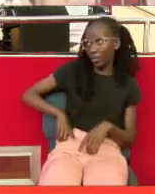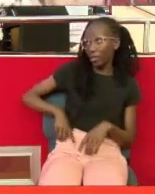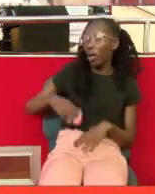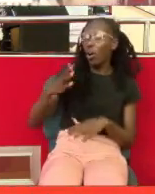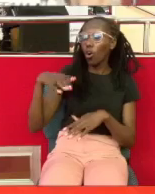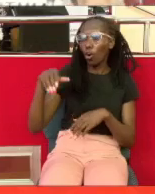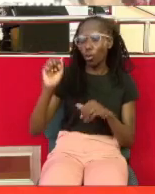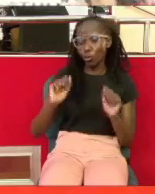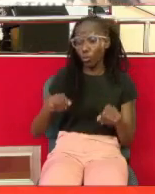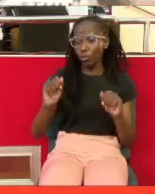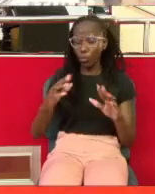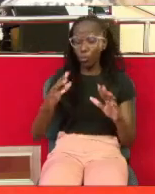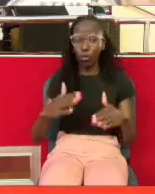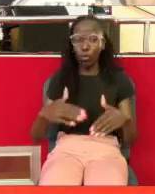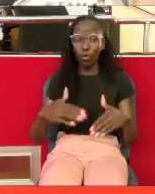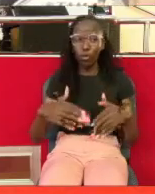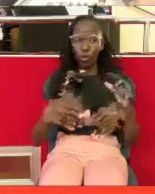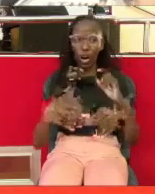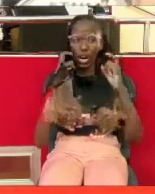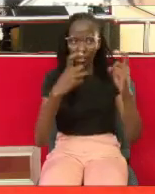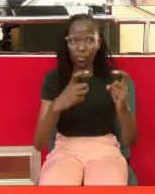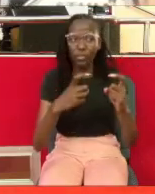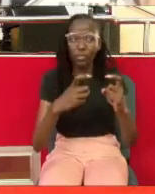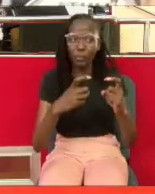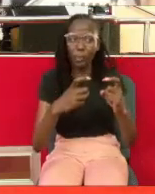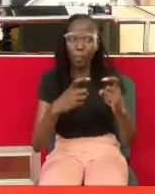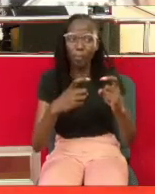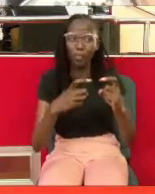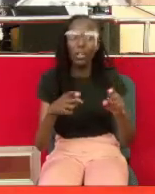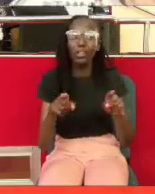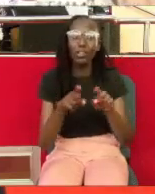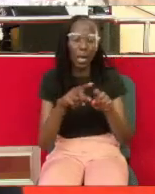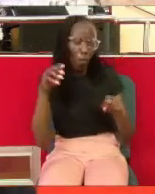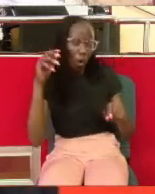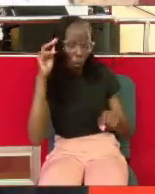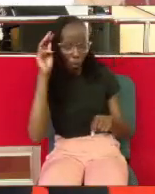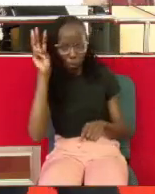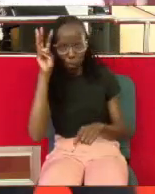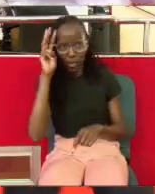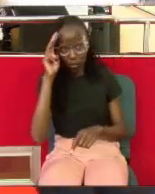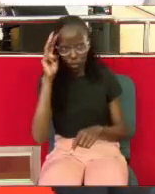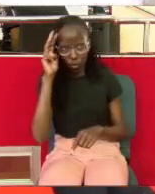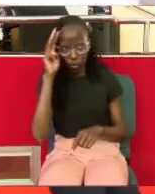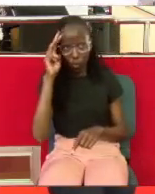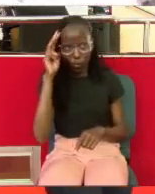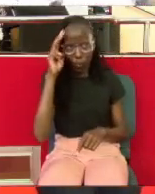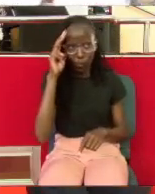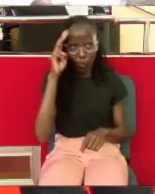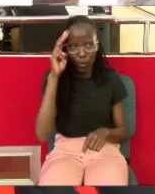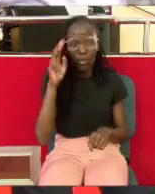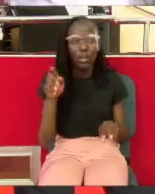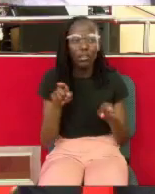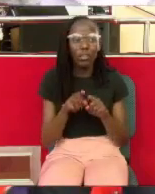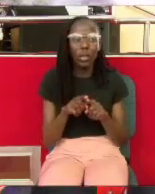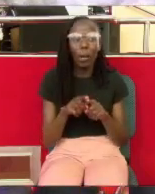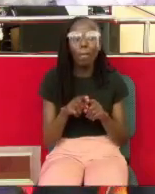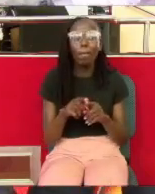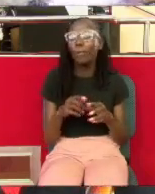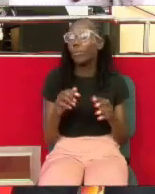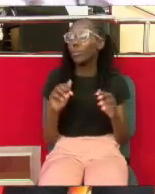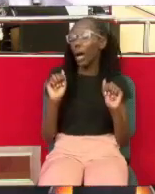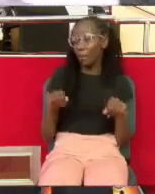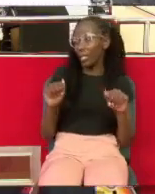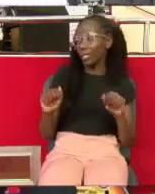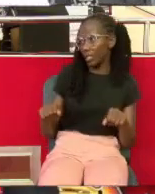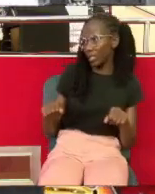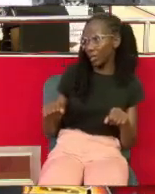with a gift. He has endowed you with some wisdom. He has endowed you with some potential. And all